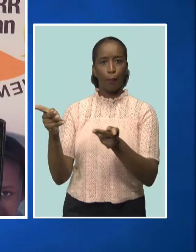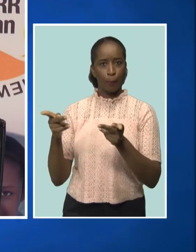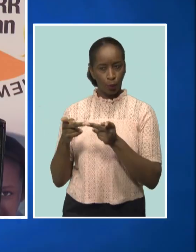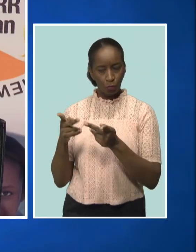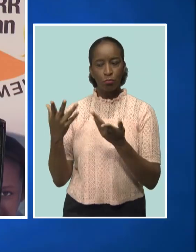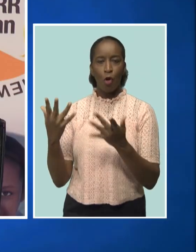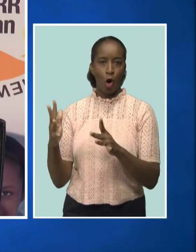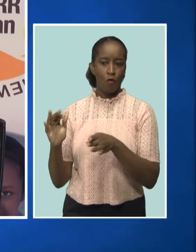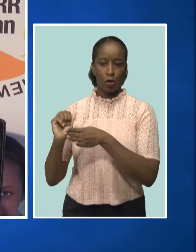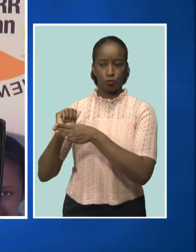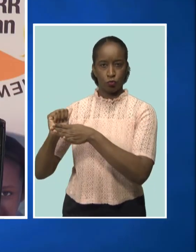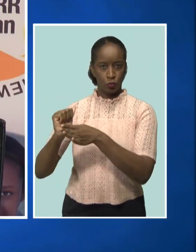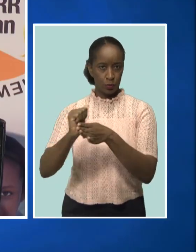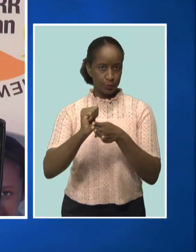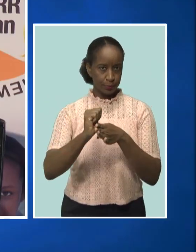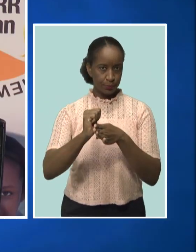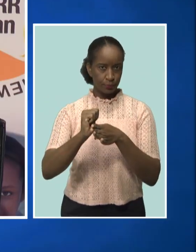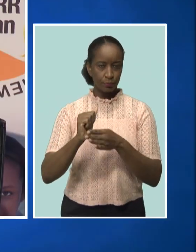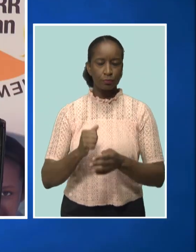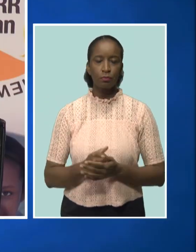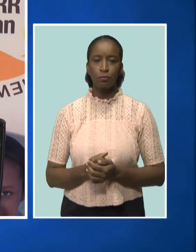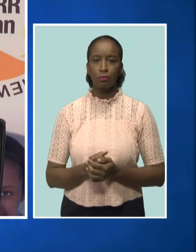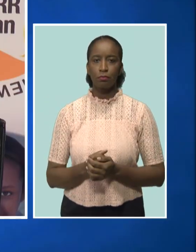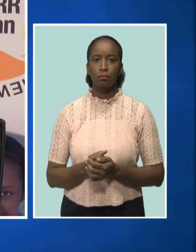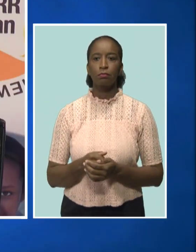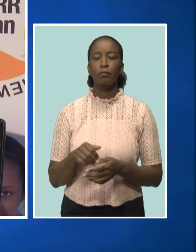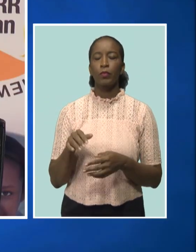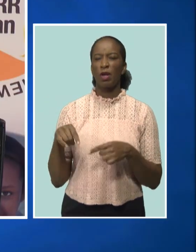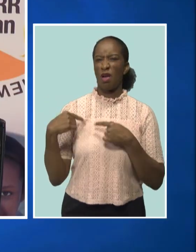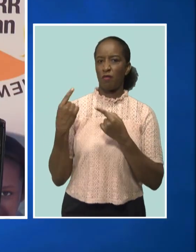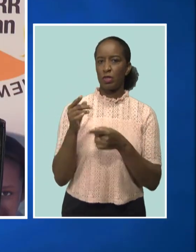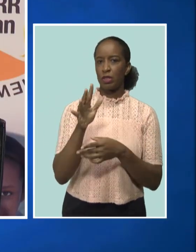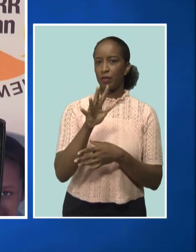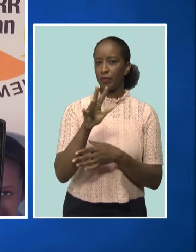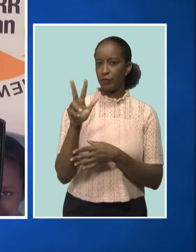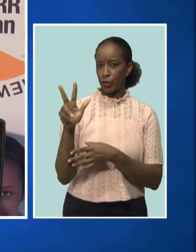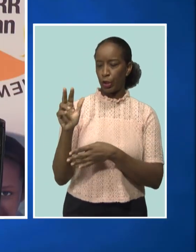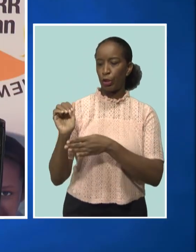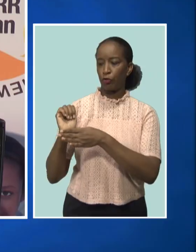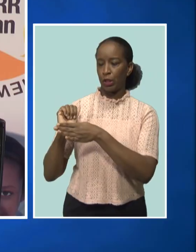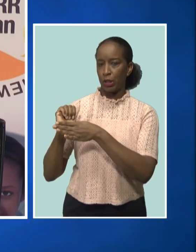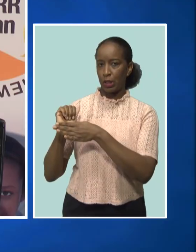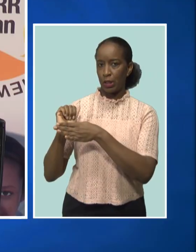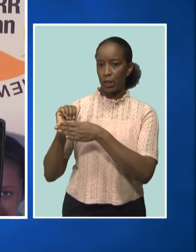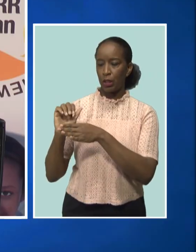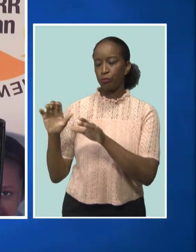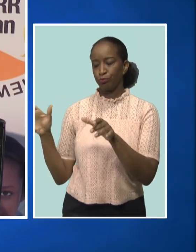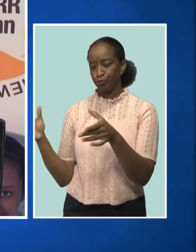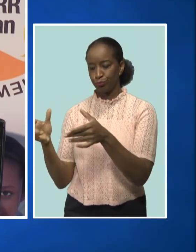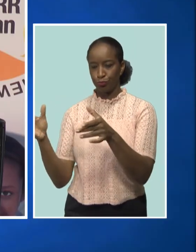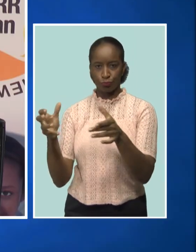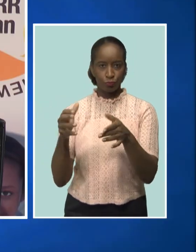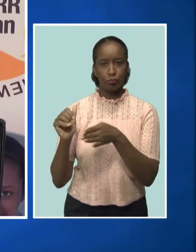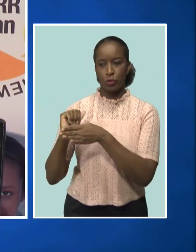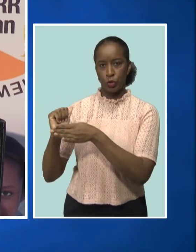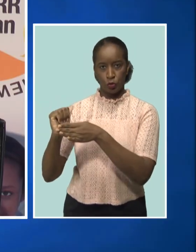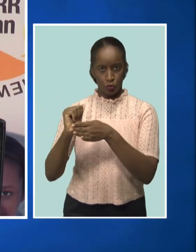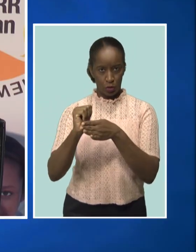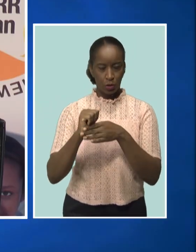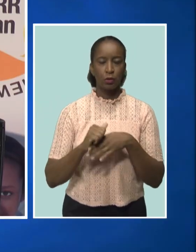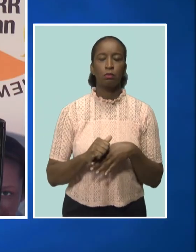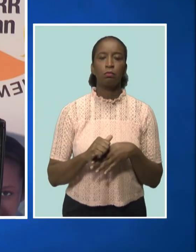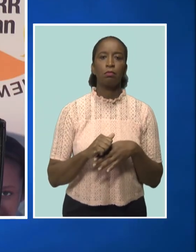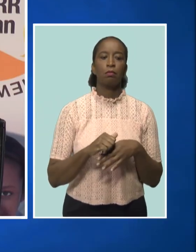that means that we've done 53 training sessions. We've seen 4 additional companies join